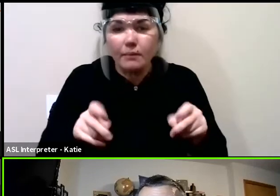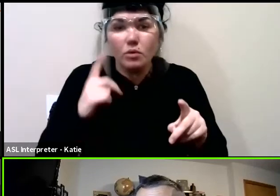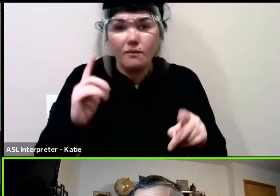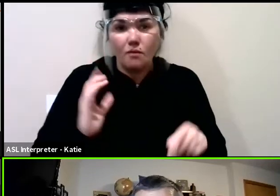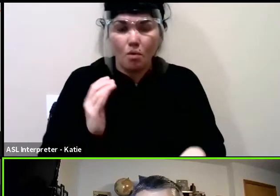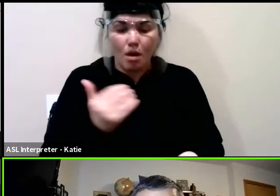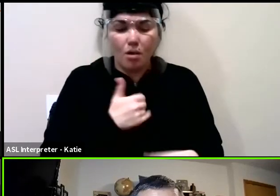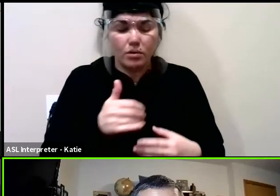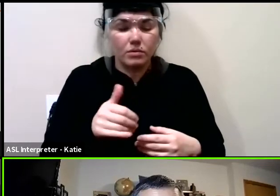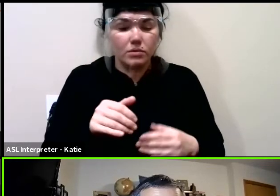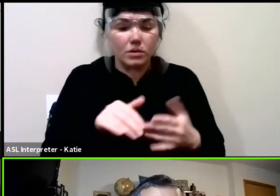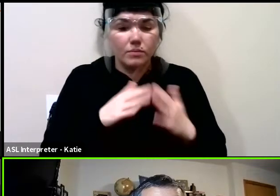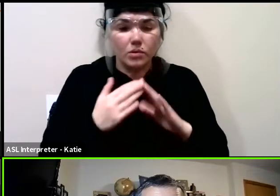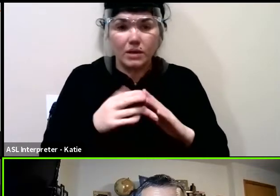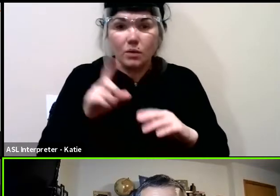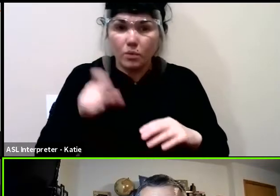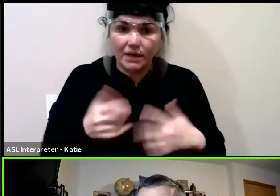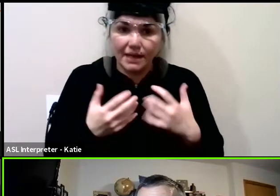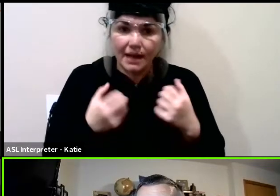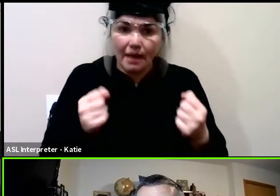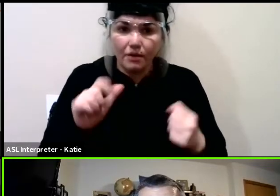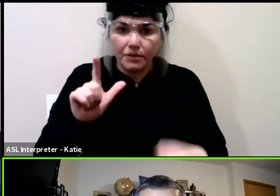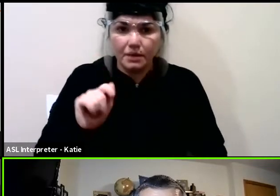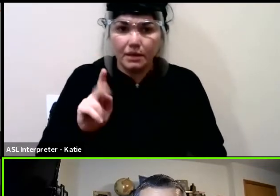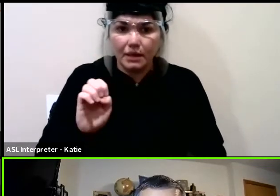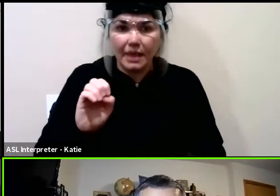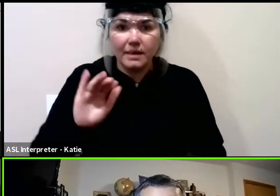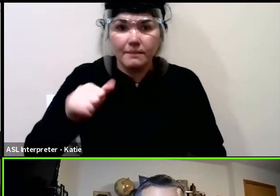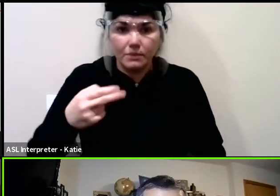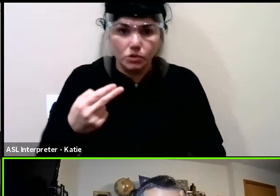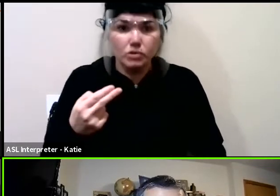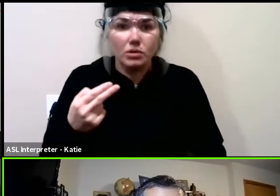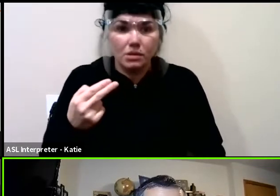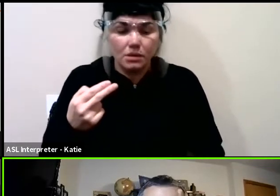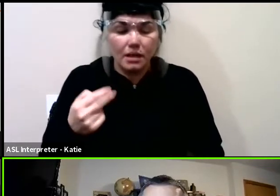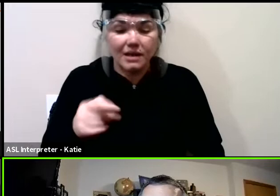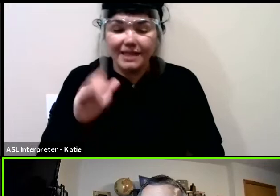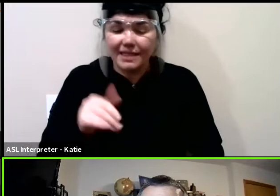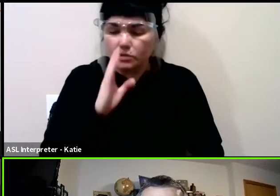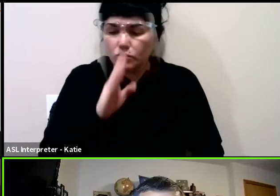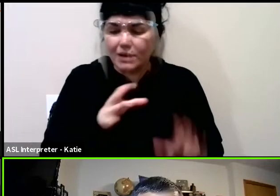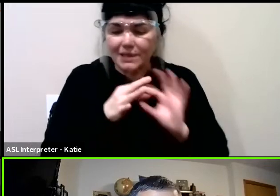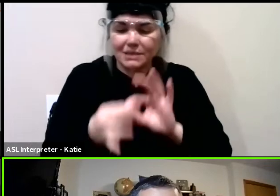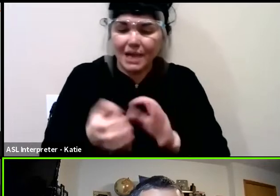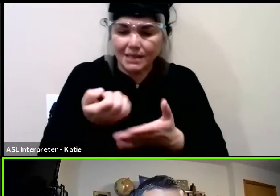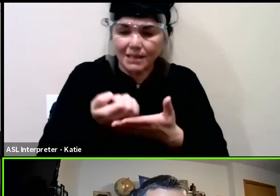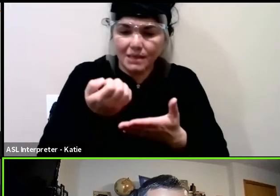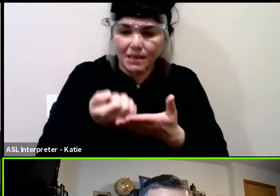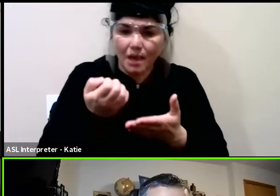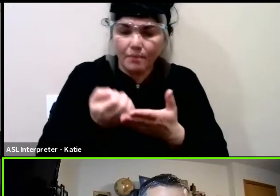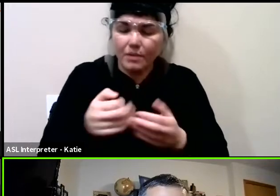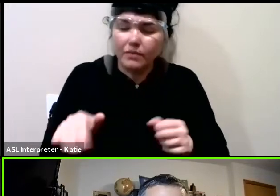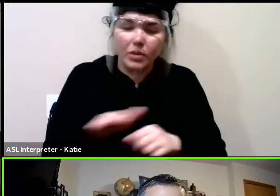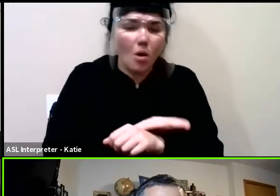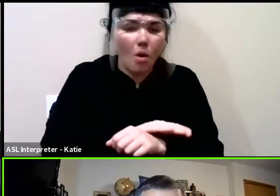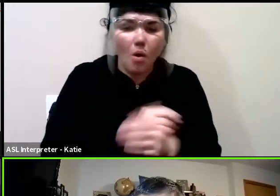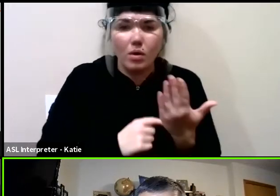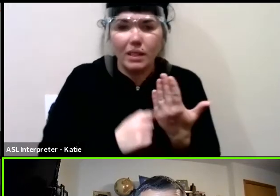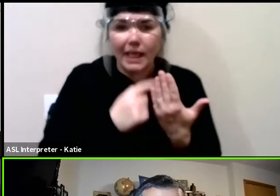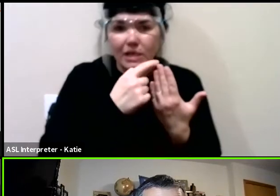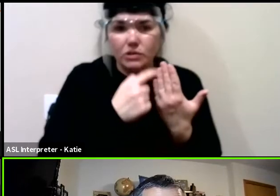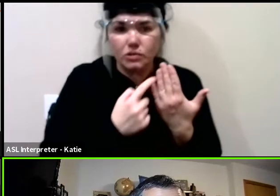thrive we need a healthy lake michigan and the health of the great lakes is directly tied to the economy up and down the lakeshore